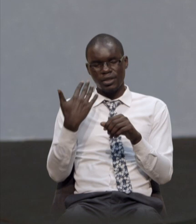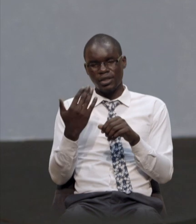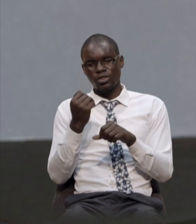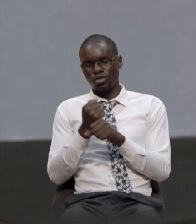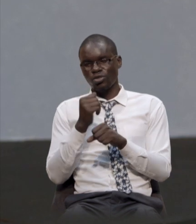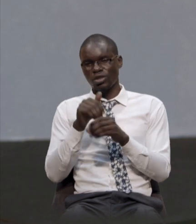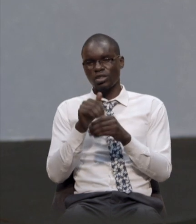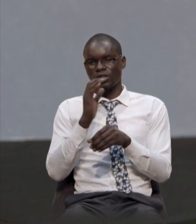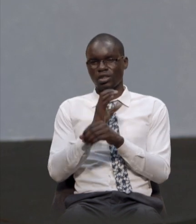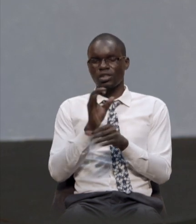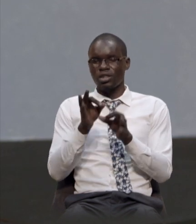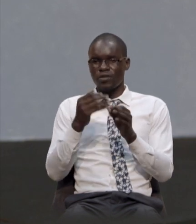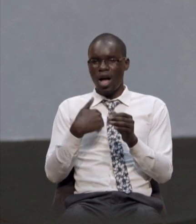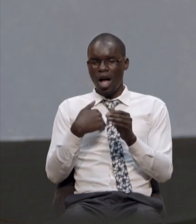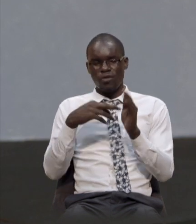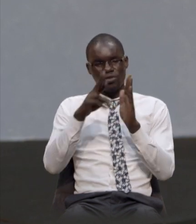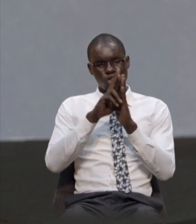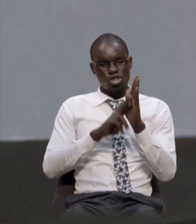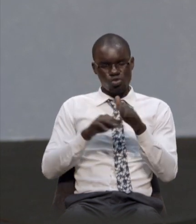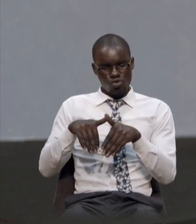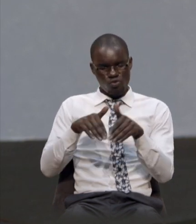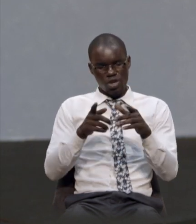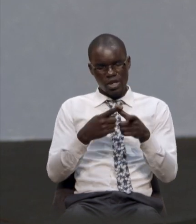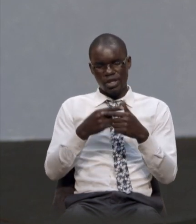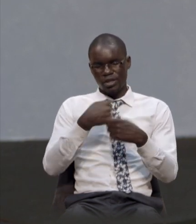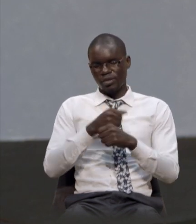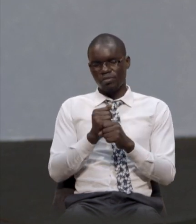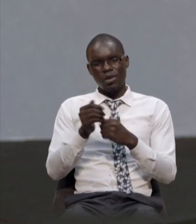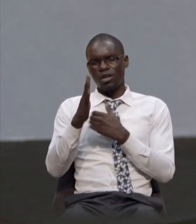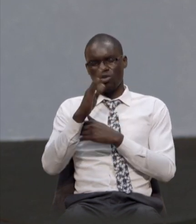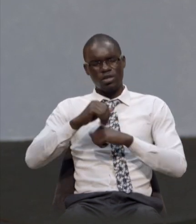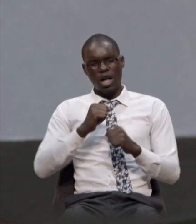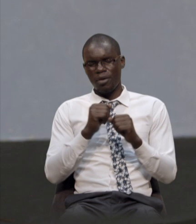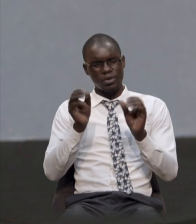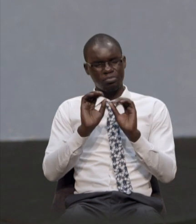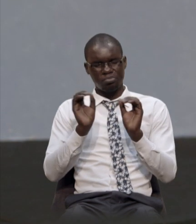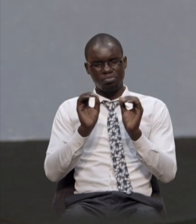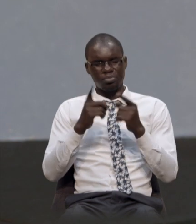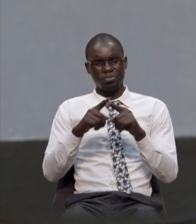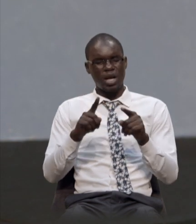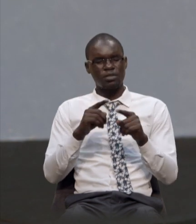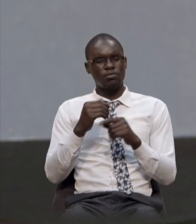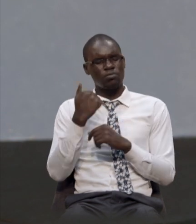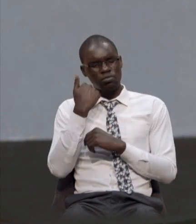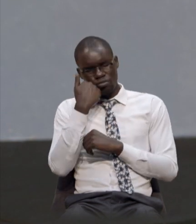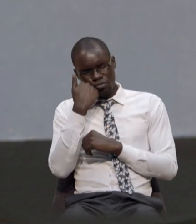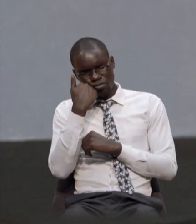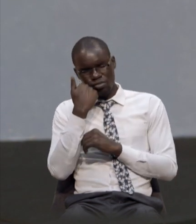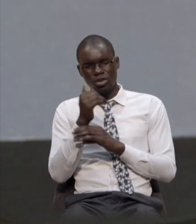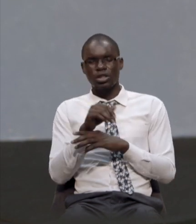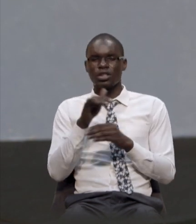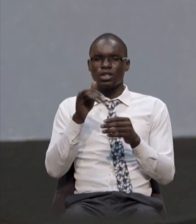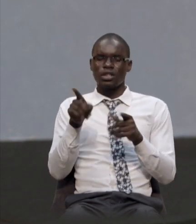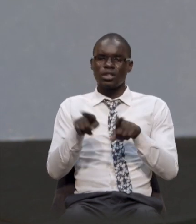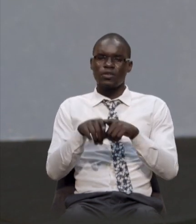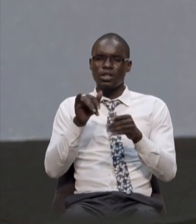when we don't keep the rules in church, it does not make God happy. It makes God sad, and God does not feel happy. And that was